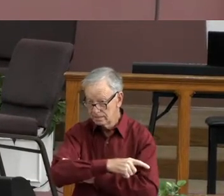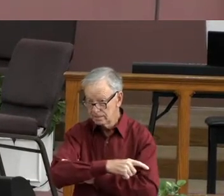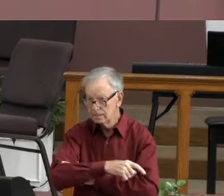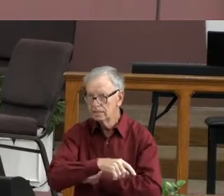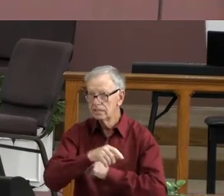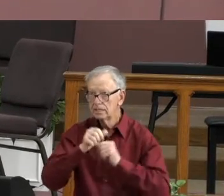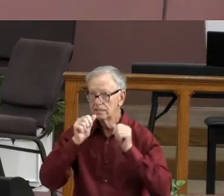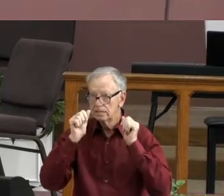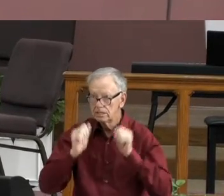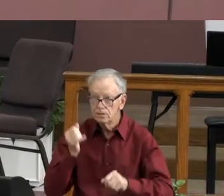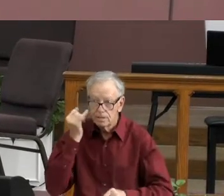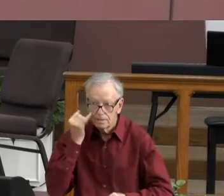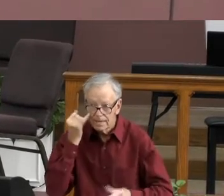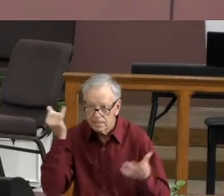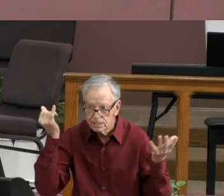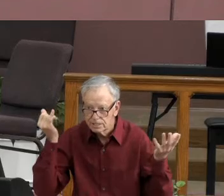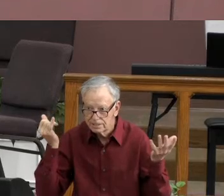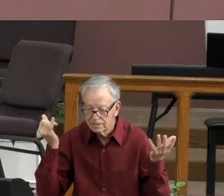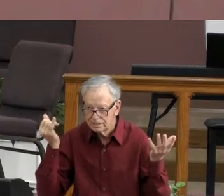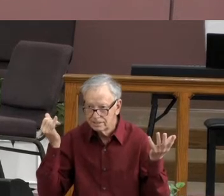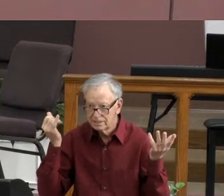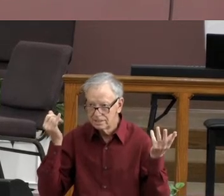Can you imagine